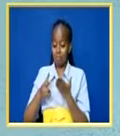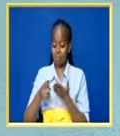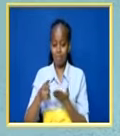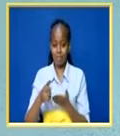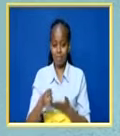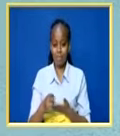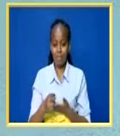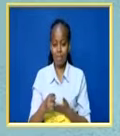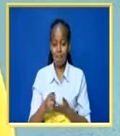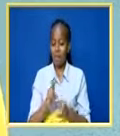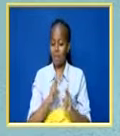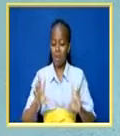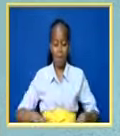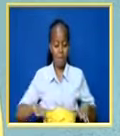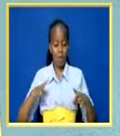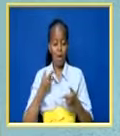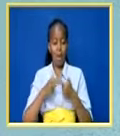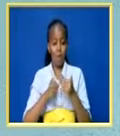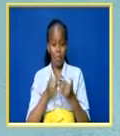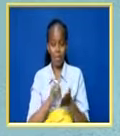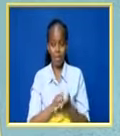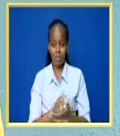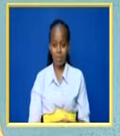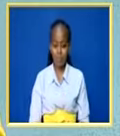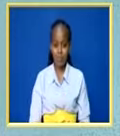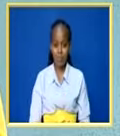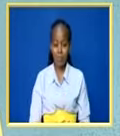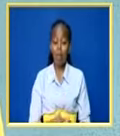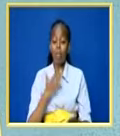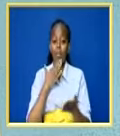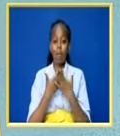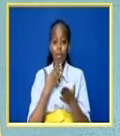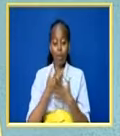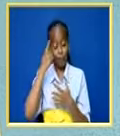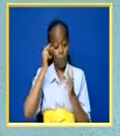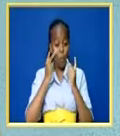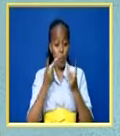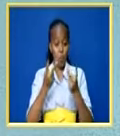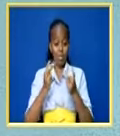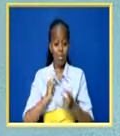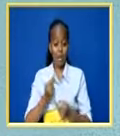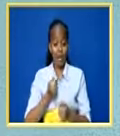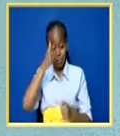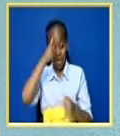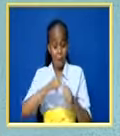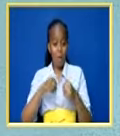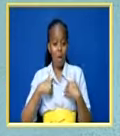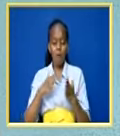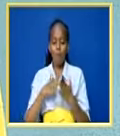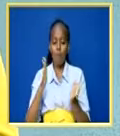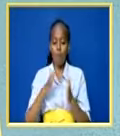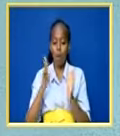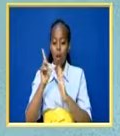to be very proud stick about it. That. Yes, stick it somewhere. In your scrapbook. You know? And thank you so much for watching this lesson. Remember, we have more lessons